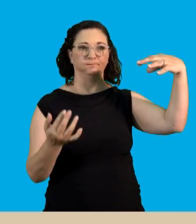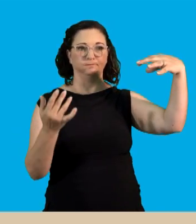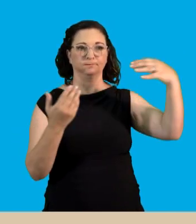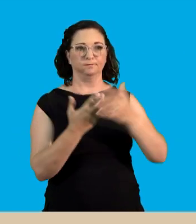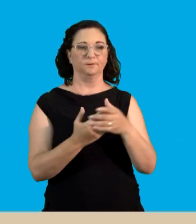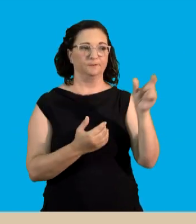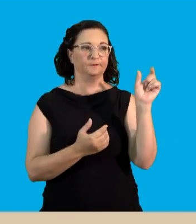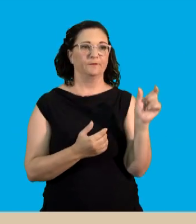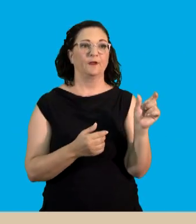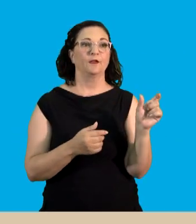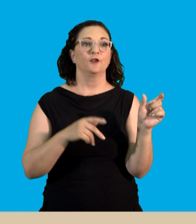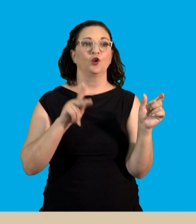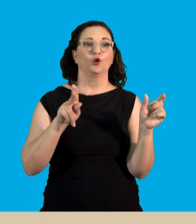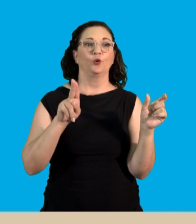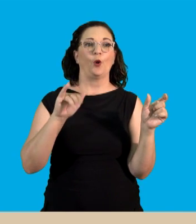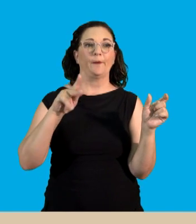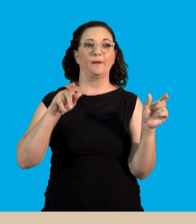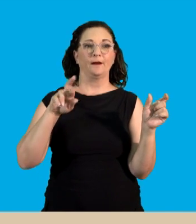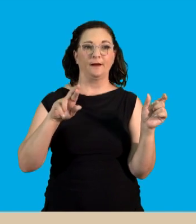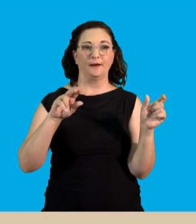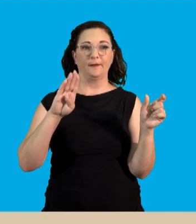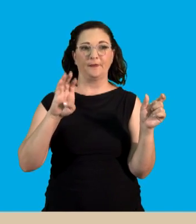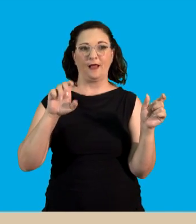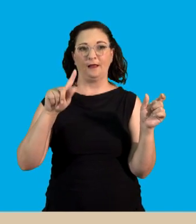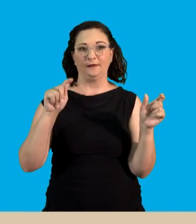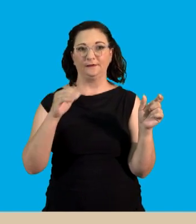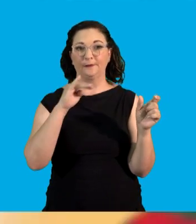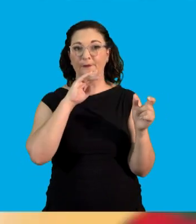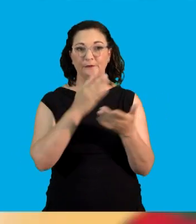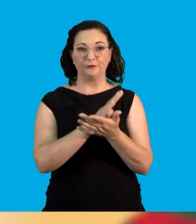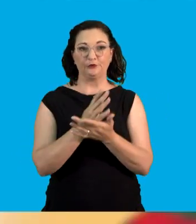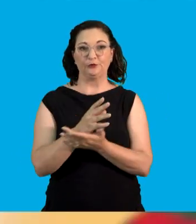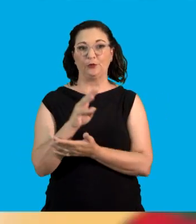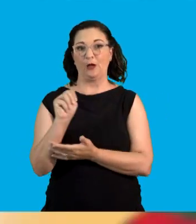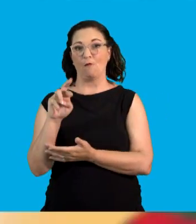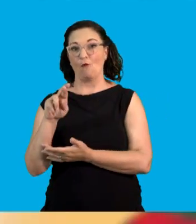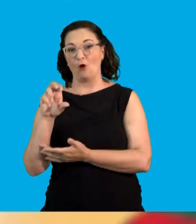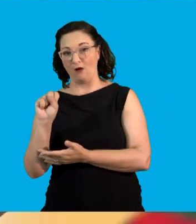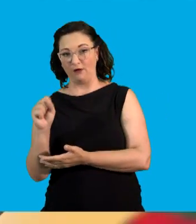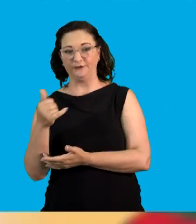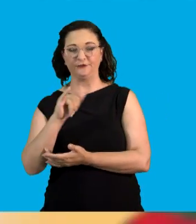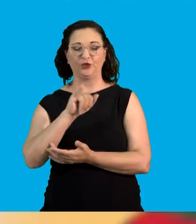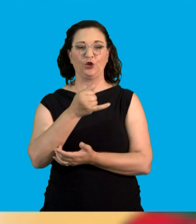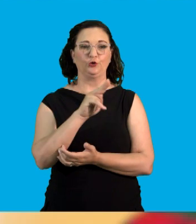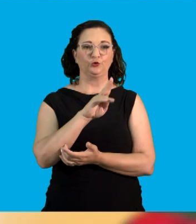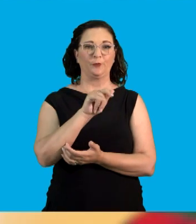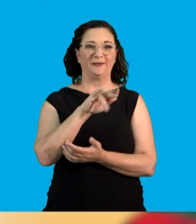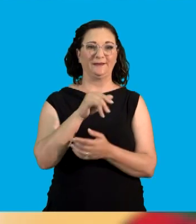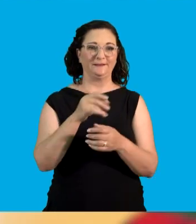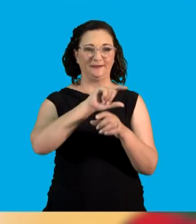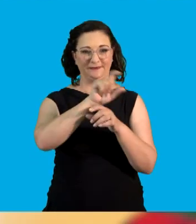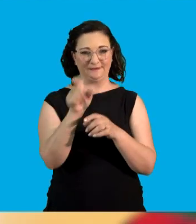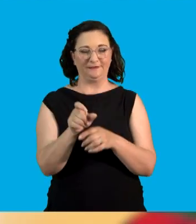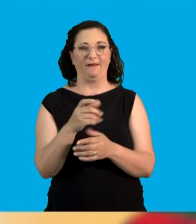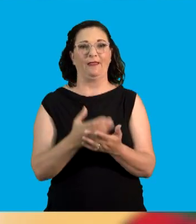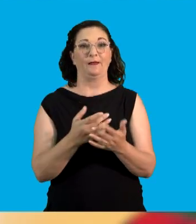broad region between Mars and Jupiter. Now that we have looked at our terminology,